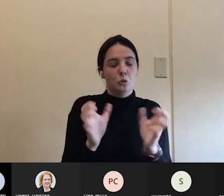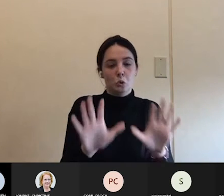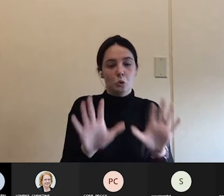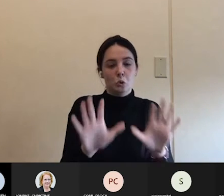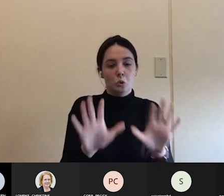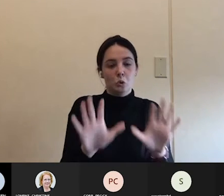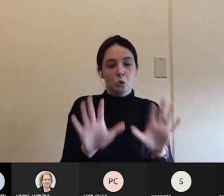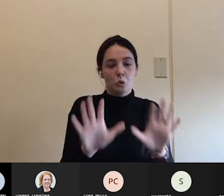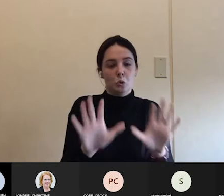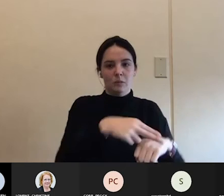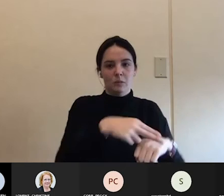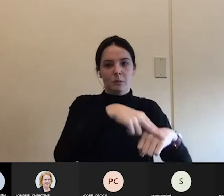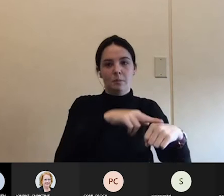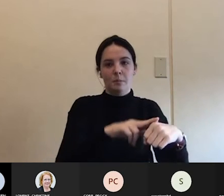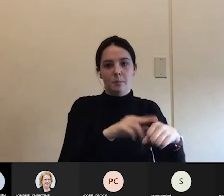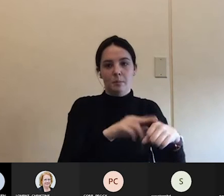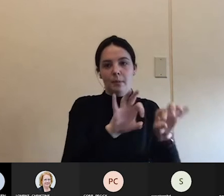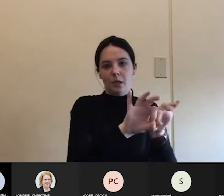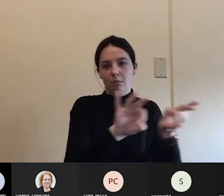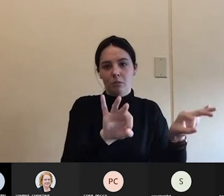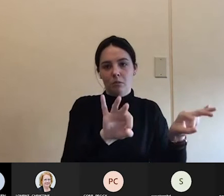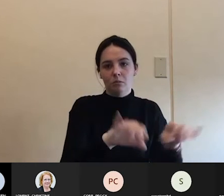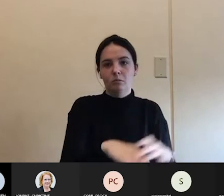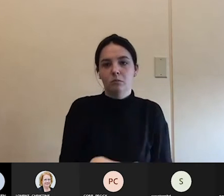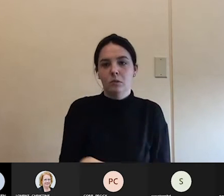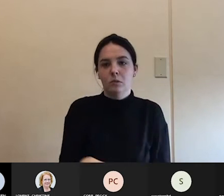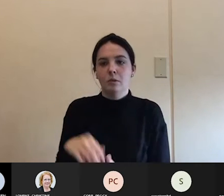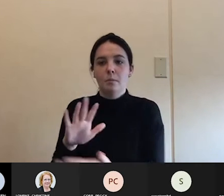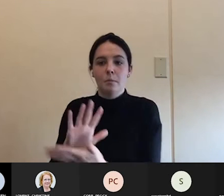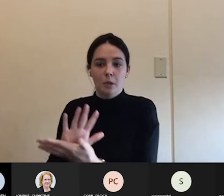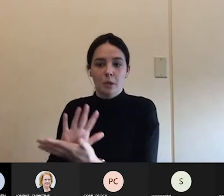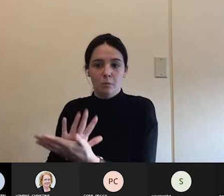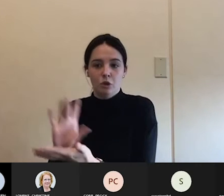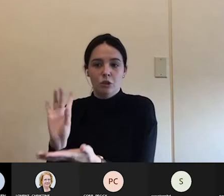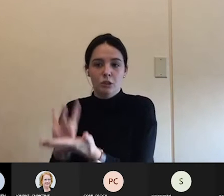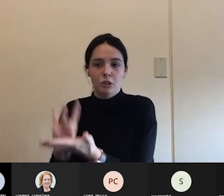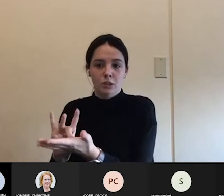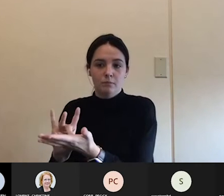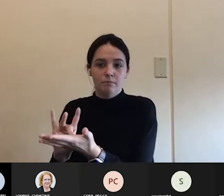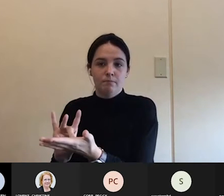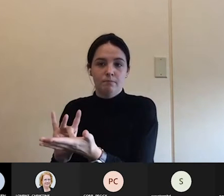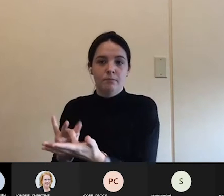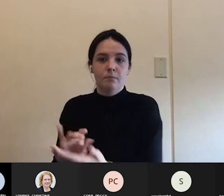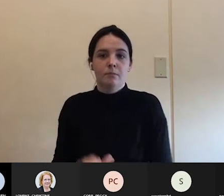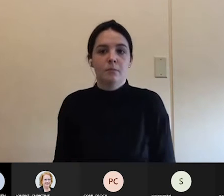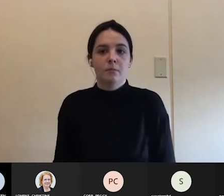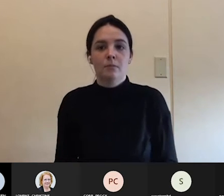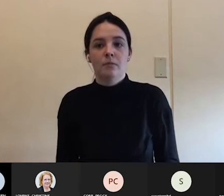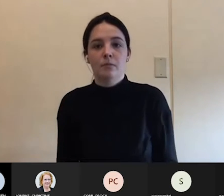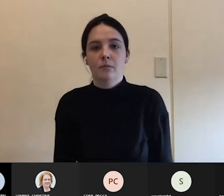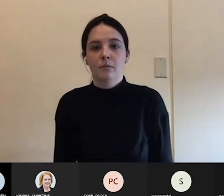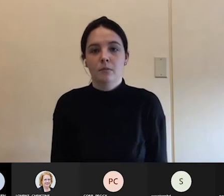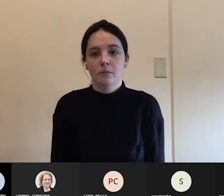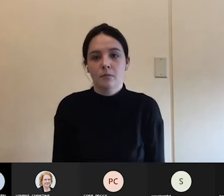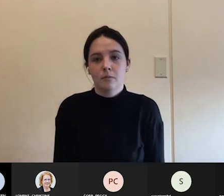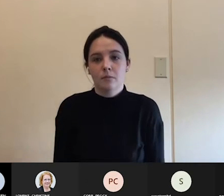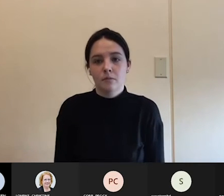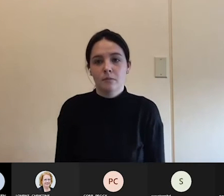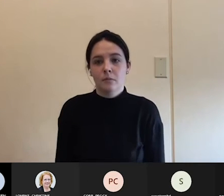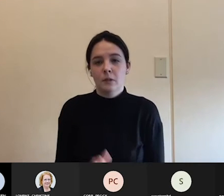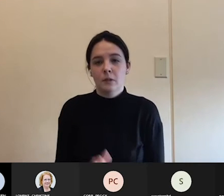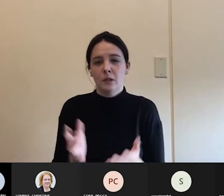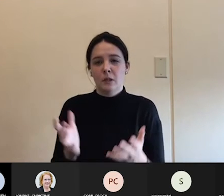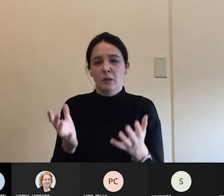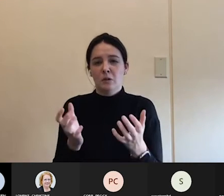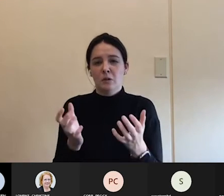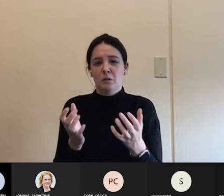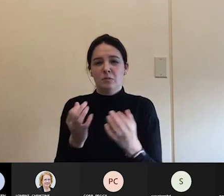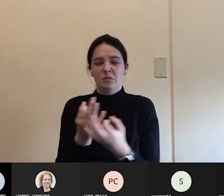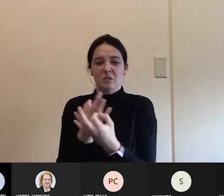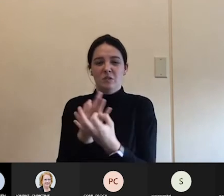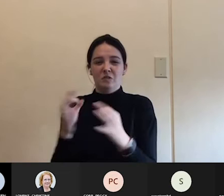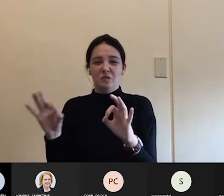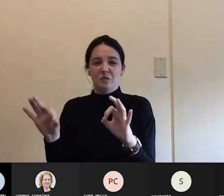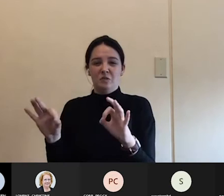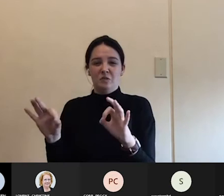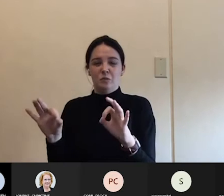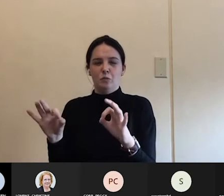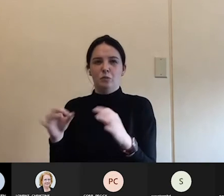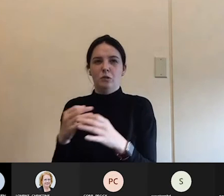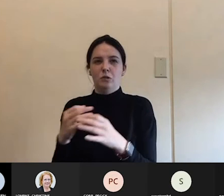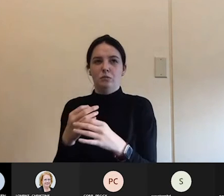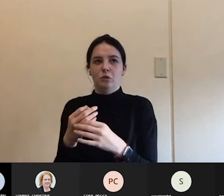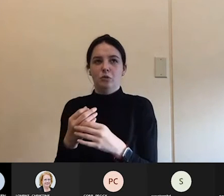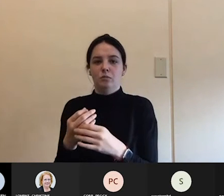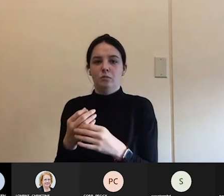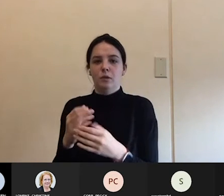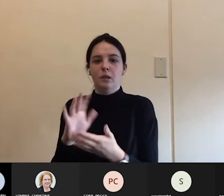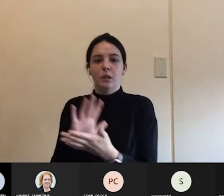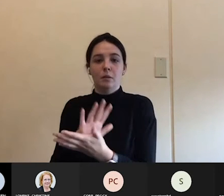So all I'm doing is I'm making sure that the cylindrical shape of this paper is retained, and it's free to move above this pipe, okay?